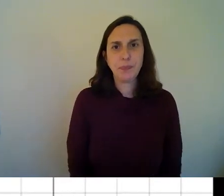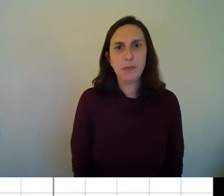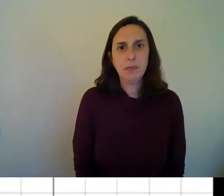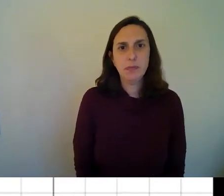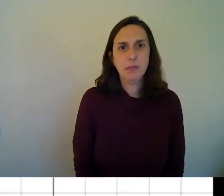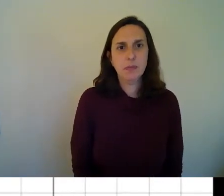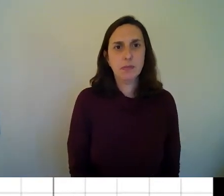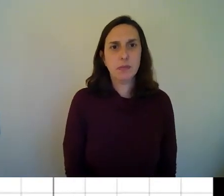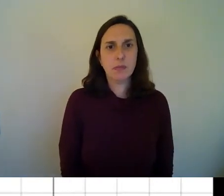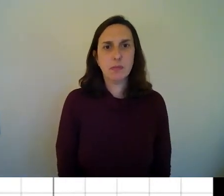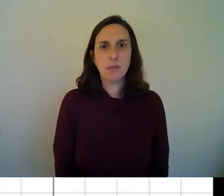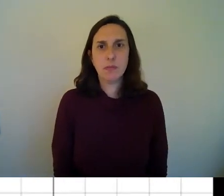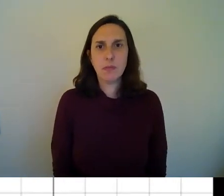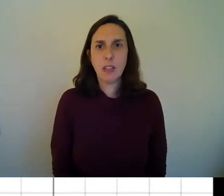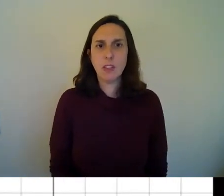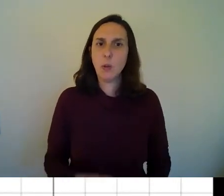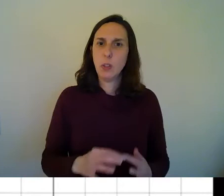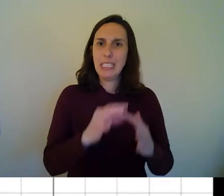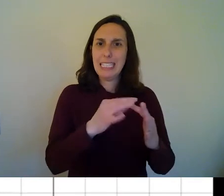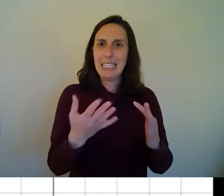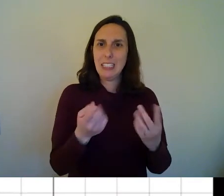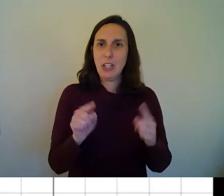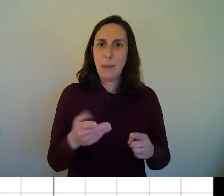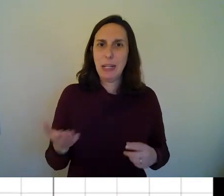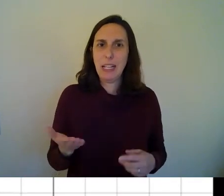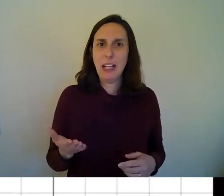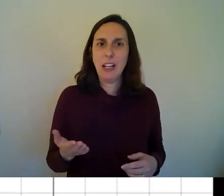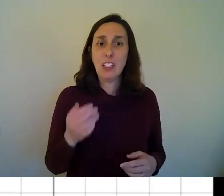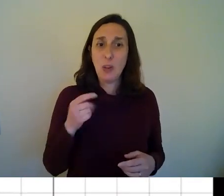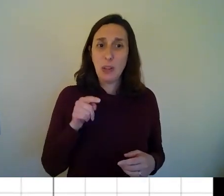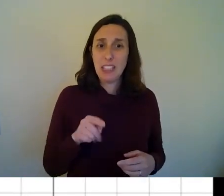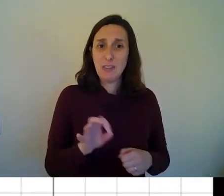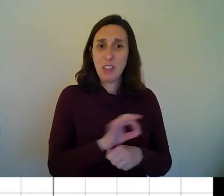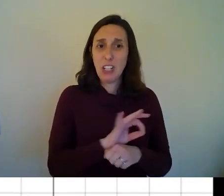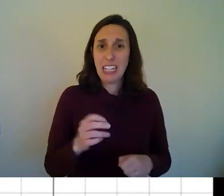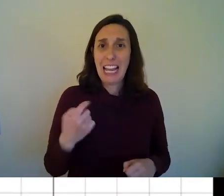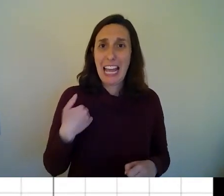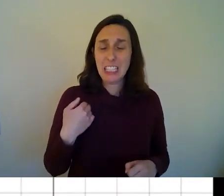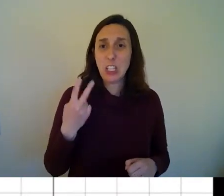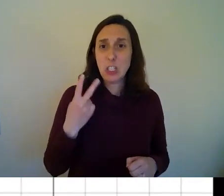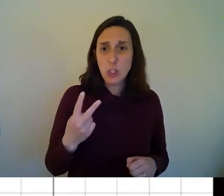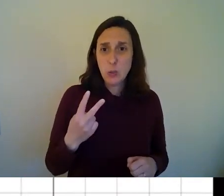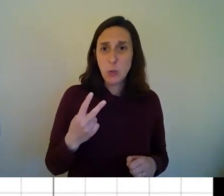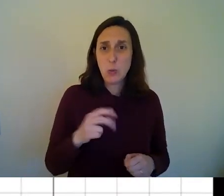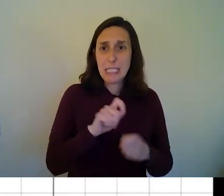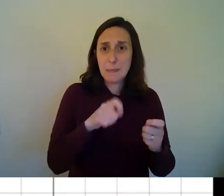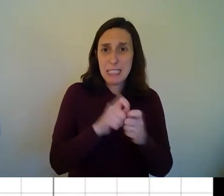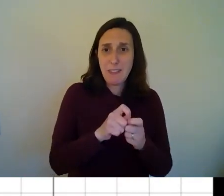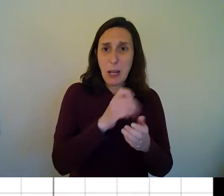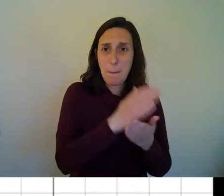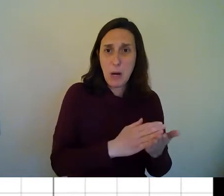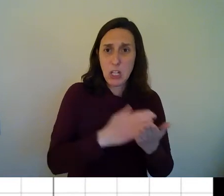So some unique things happen here. So first off, this function has two distinct